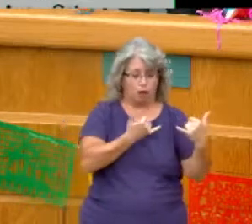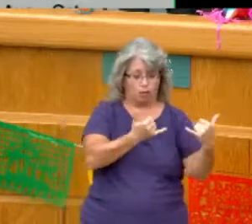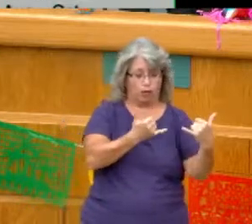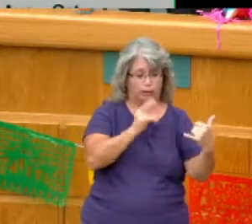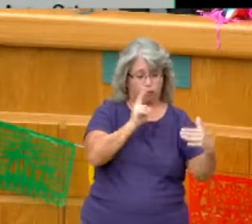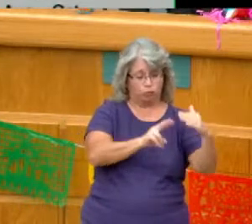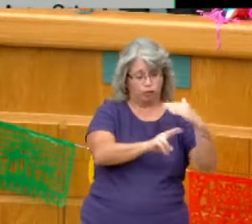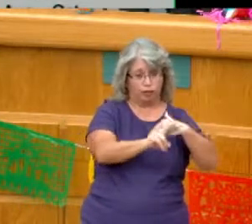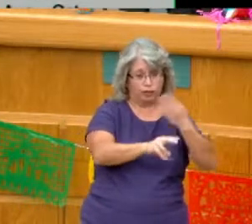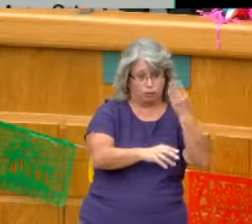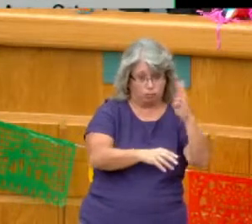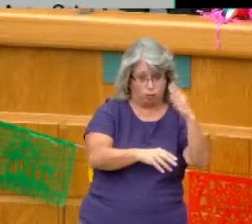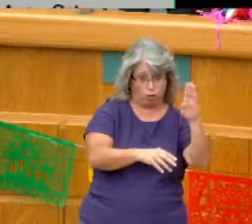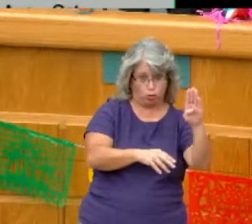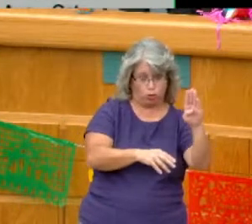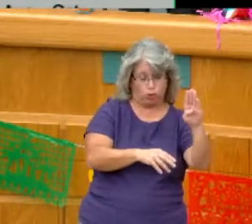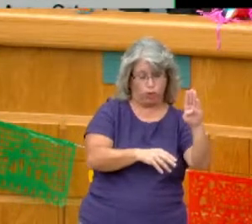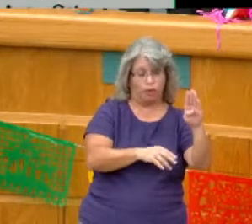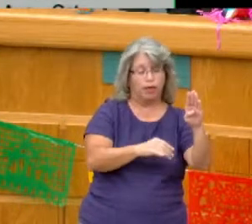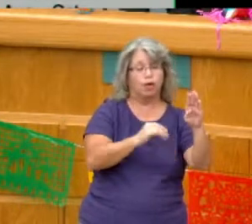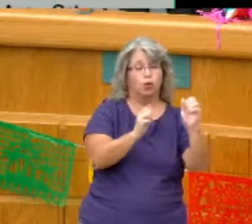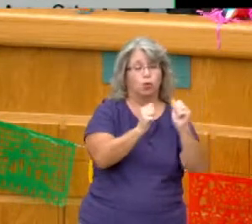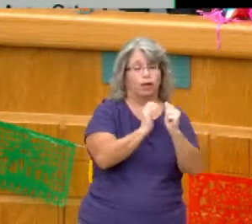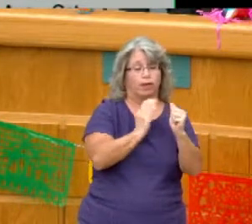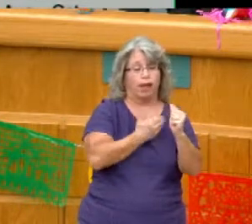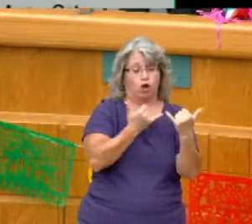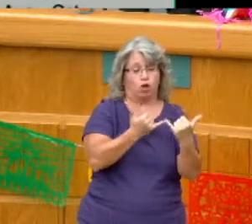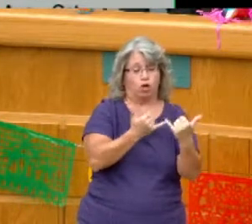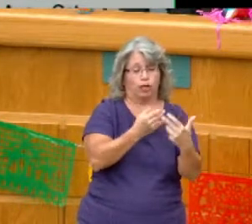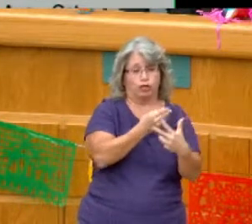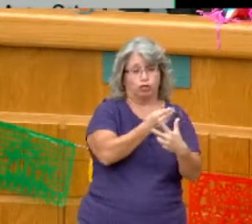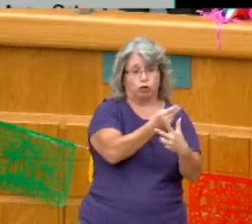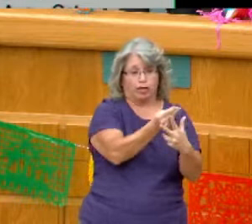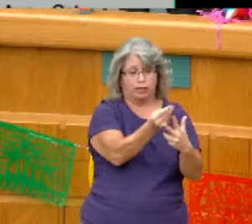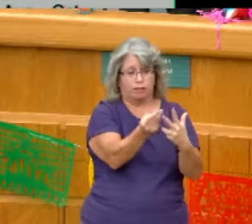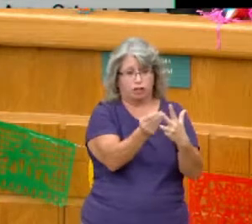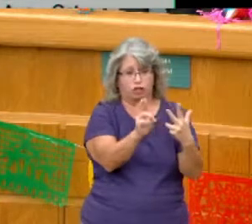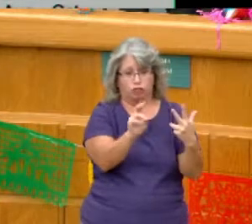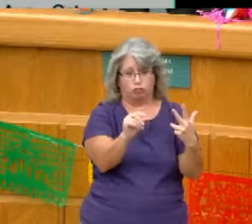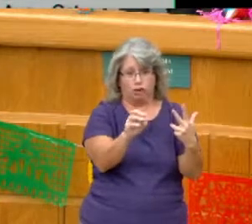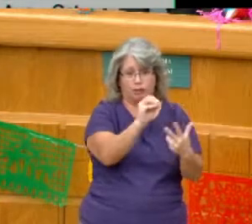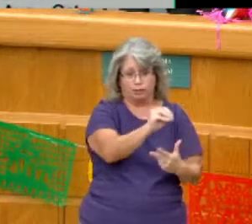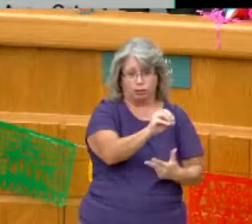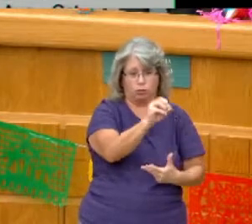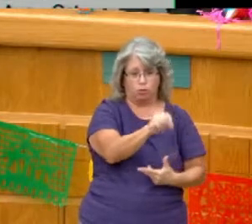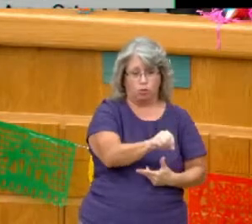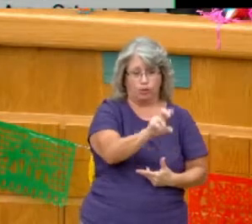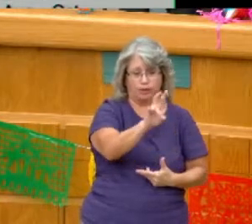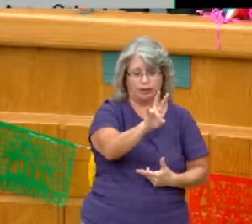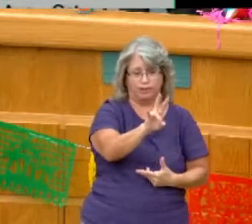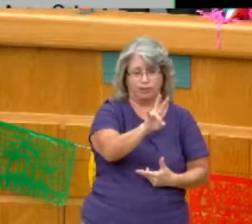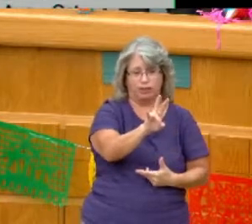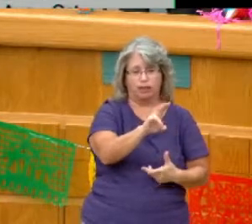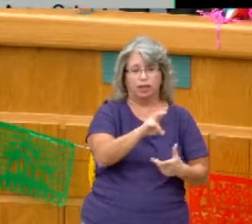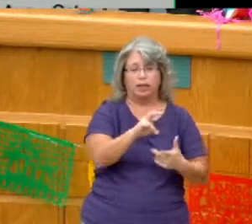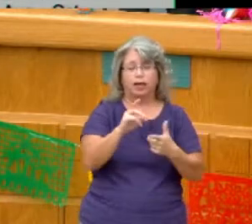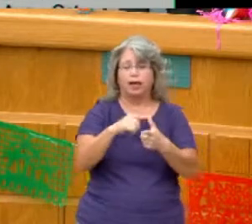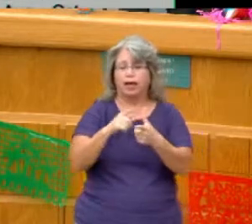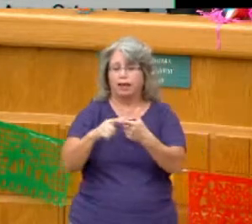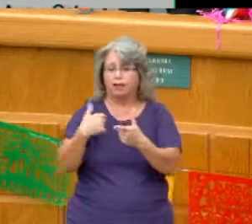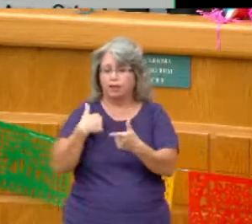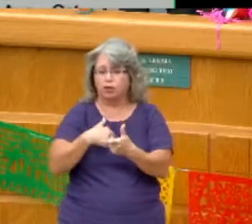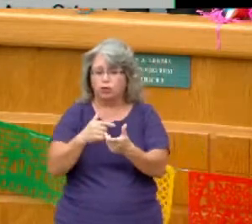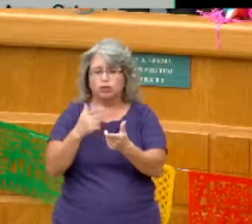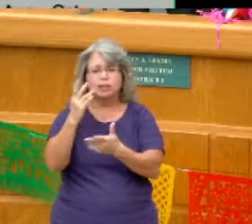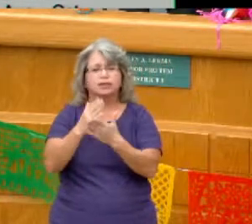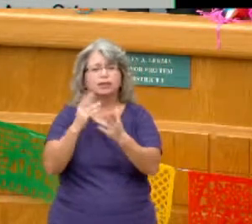the transmission rate presently is 0.7. And then we're going to ask the question, what would have happened without the vaccine? Because I think some people